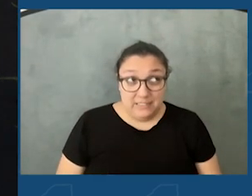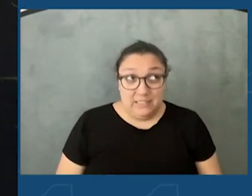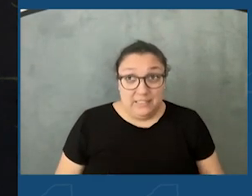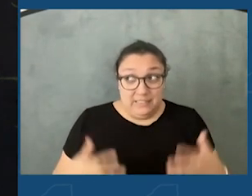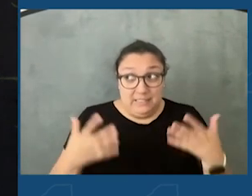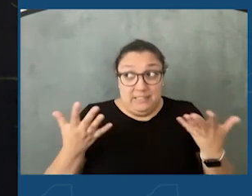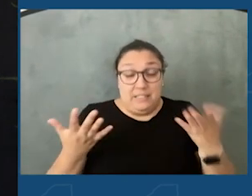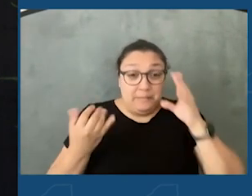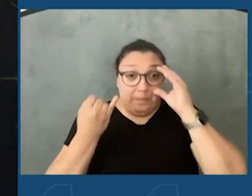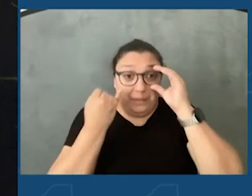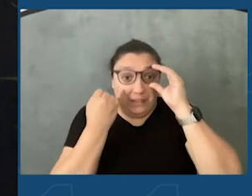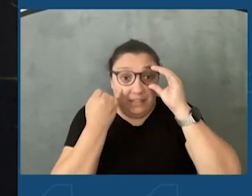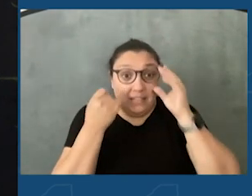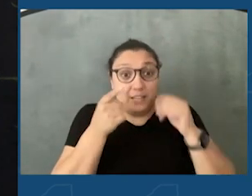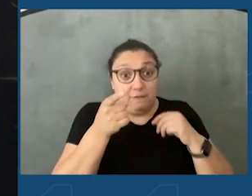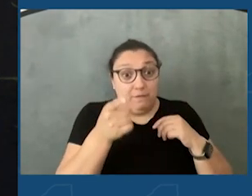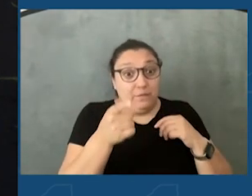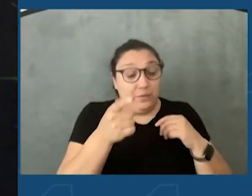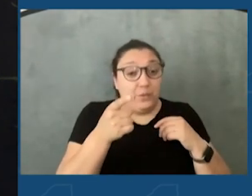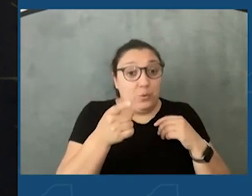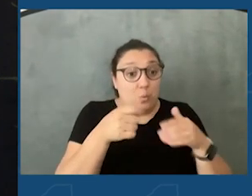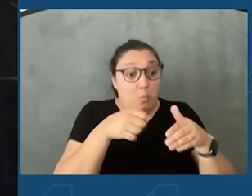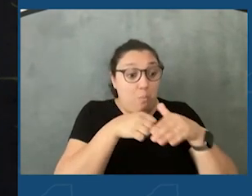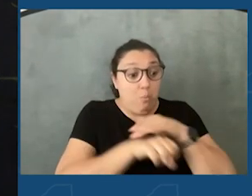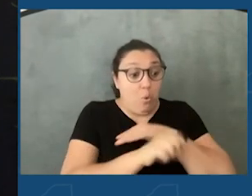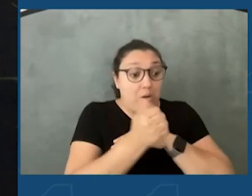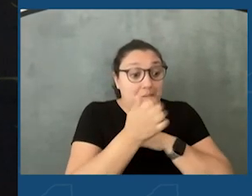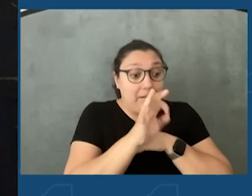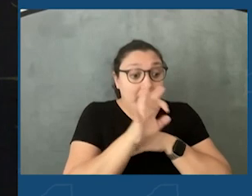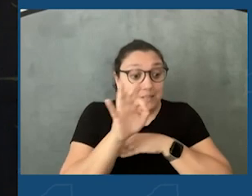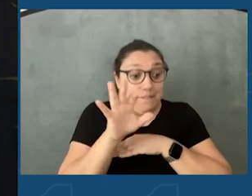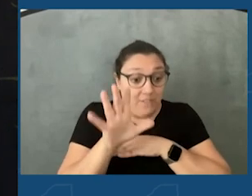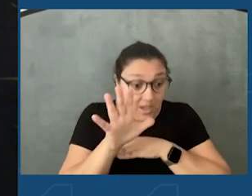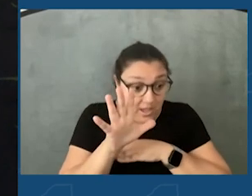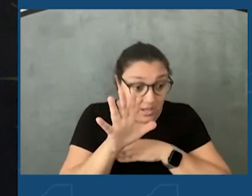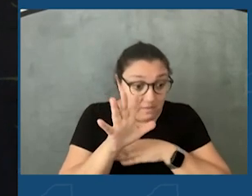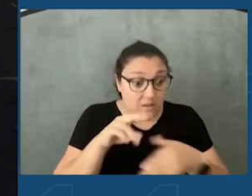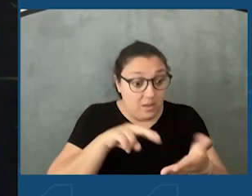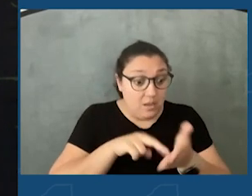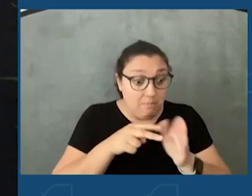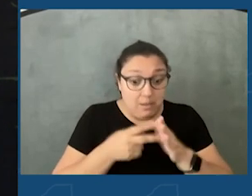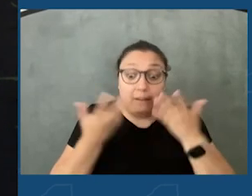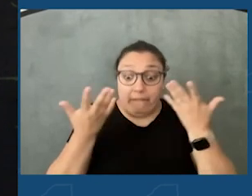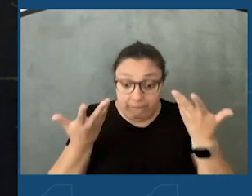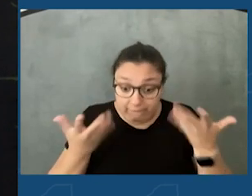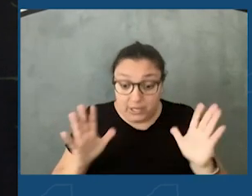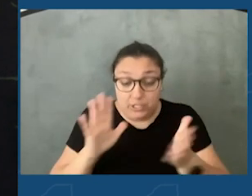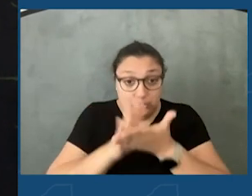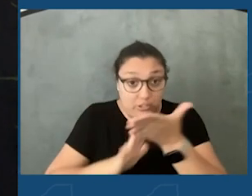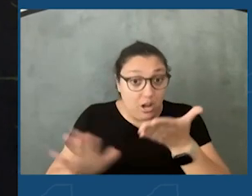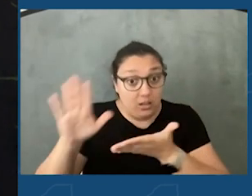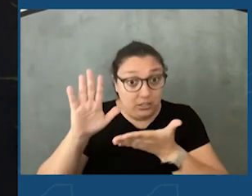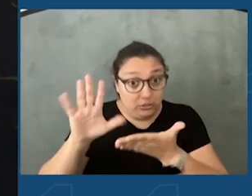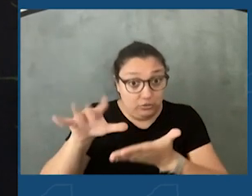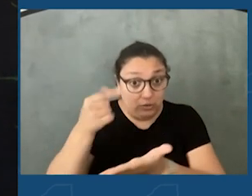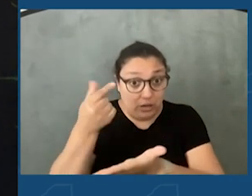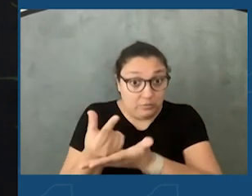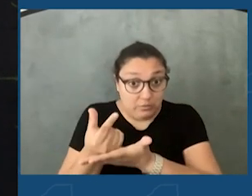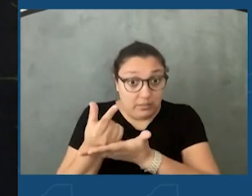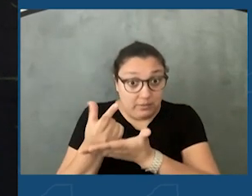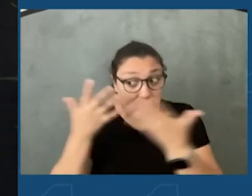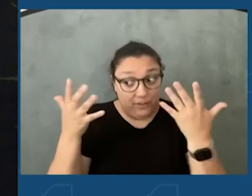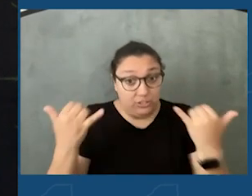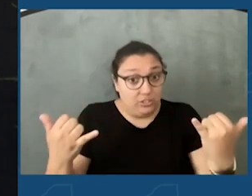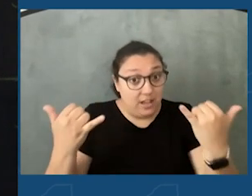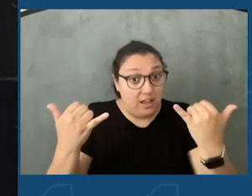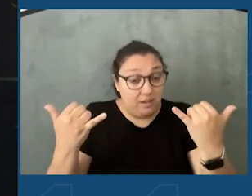probably working on their career. That's a long time. Well, one thing New Yorkers are going to get to know about me is I'm impatient. I don't like